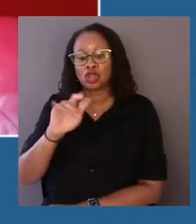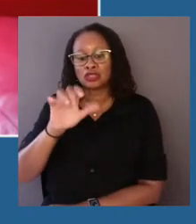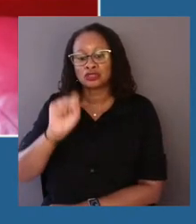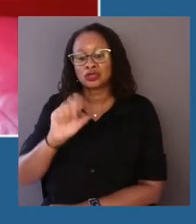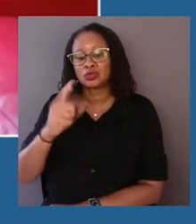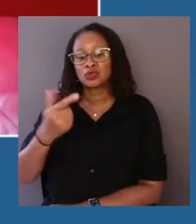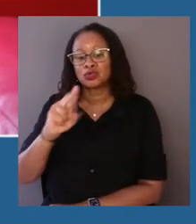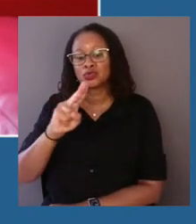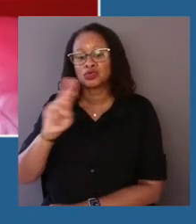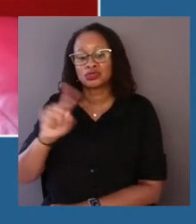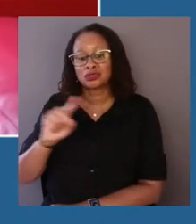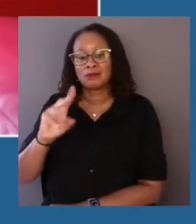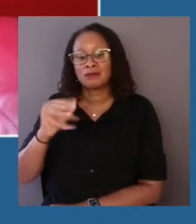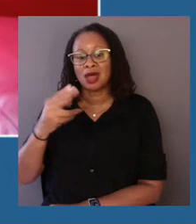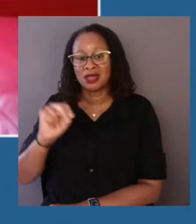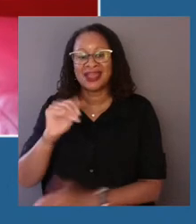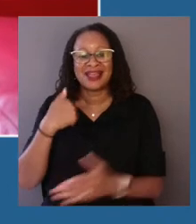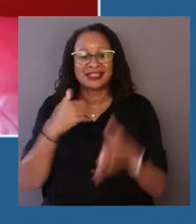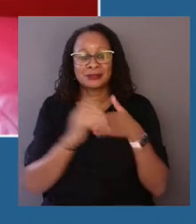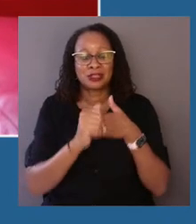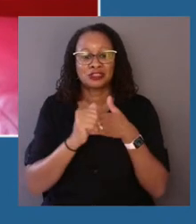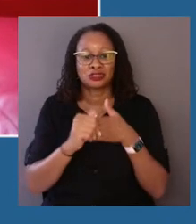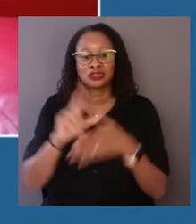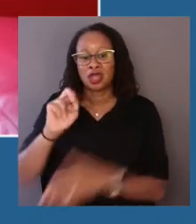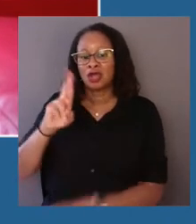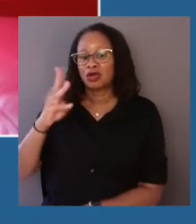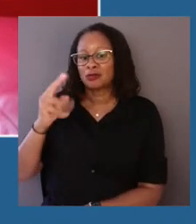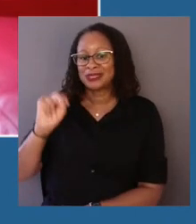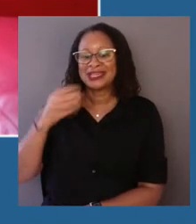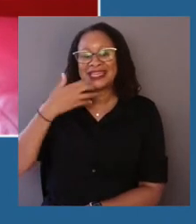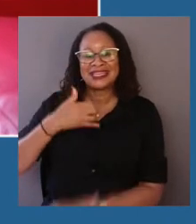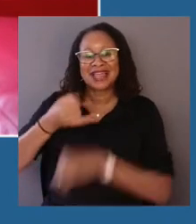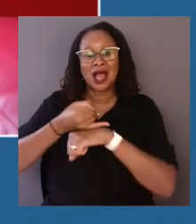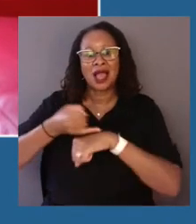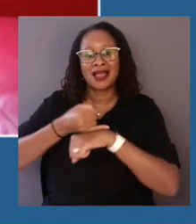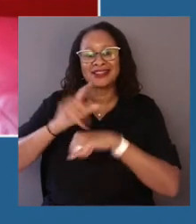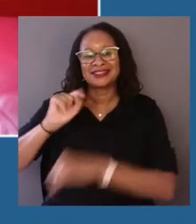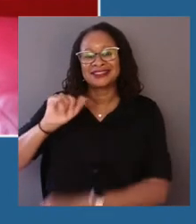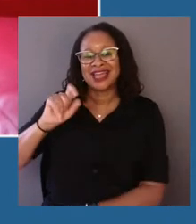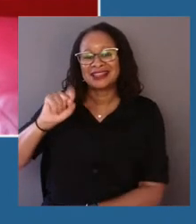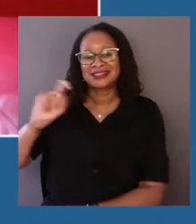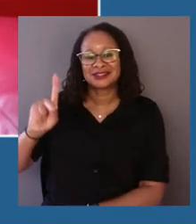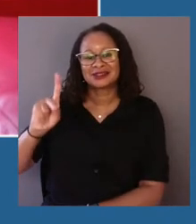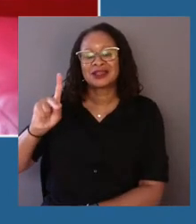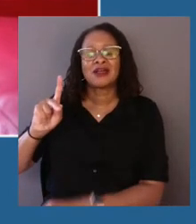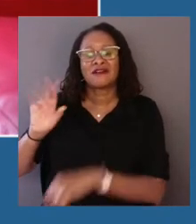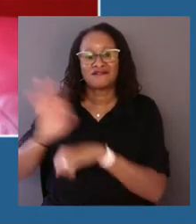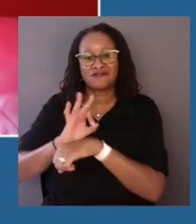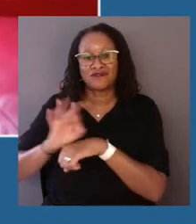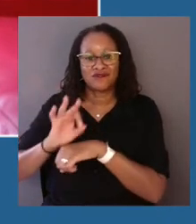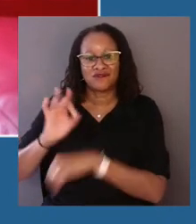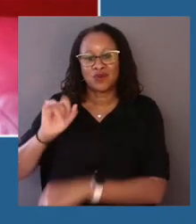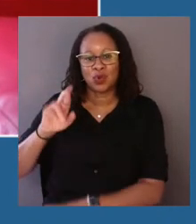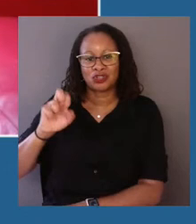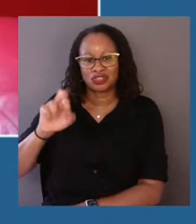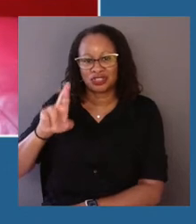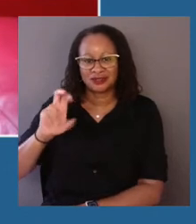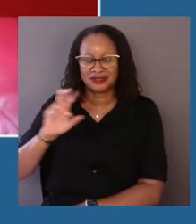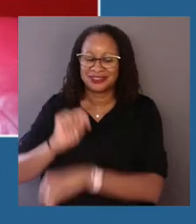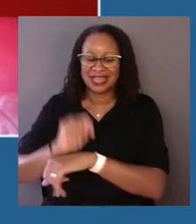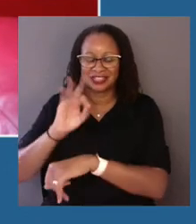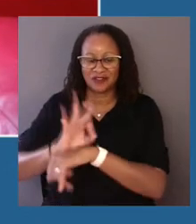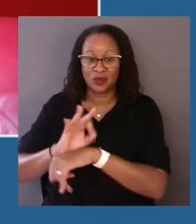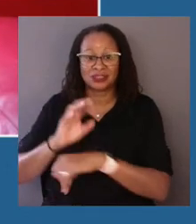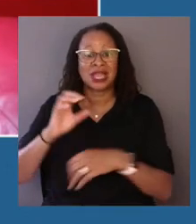been leading the Urban Heat Island Task Force. So really working to how can we ensure that people know